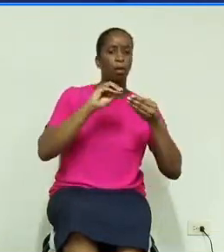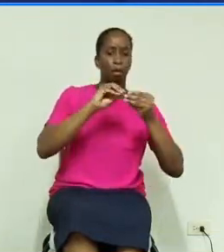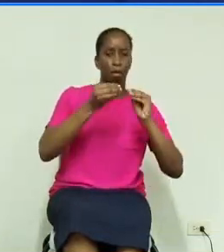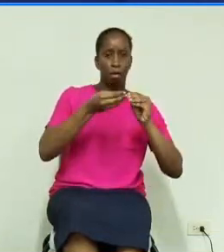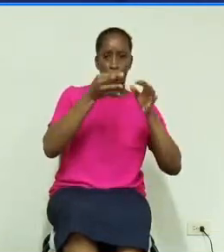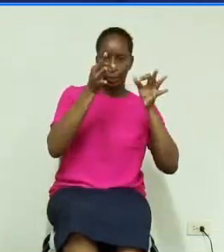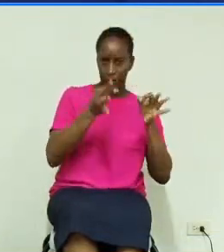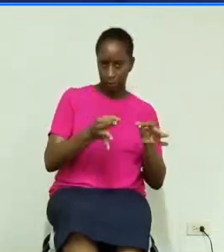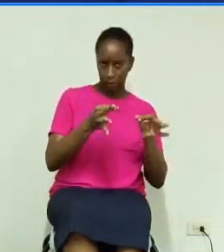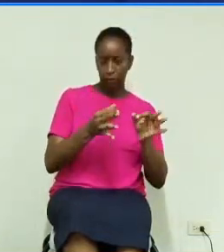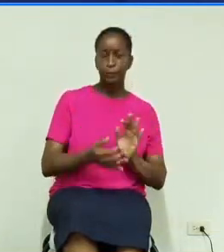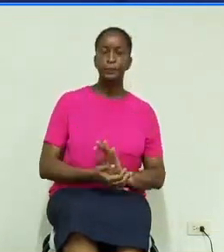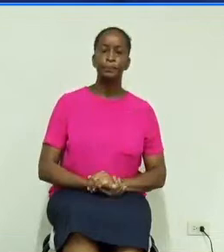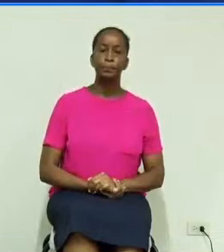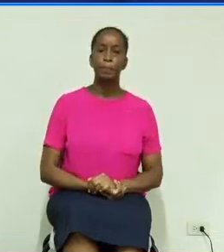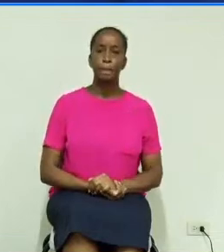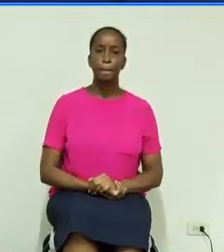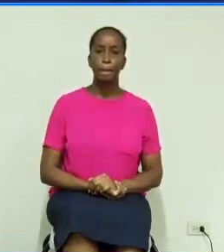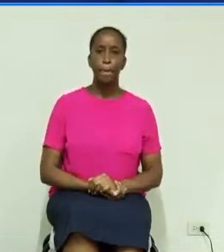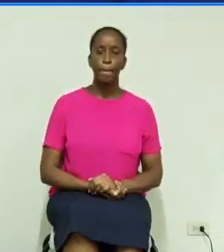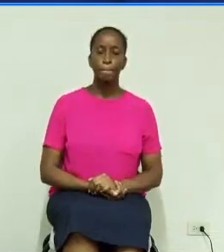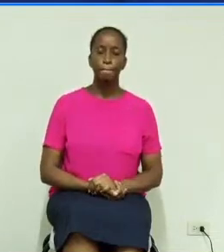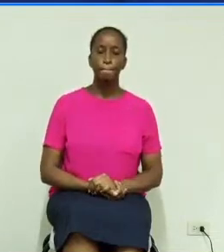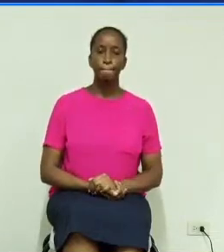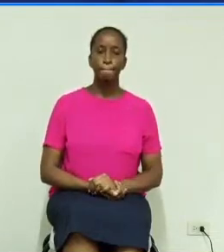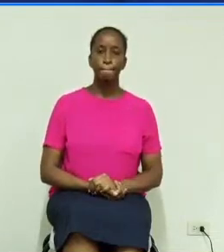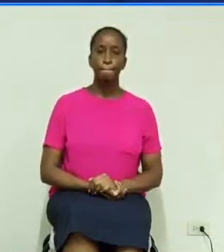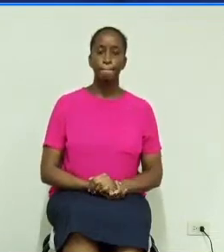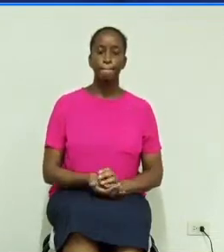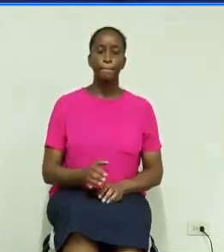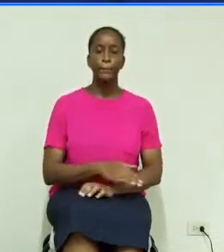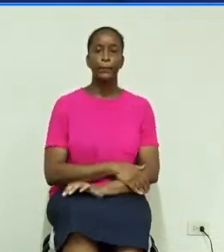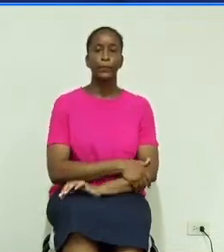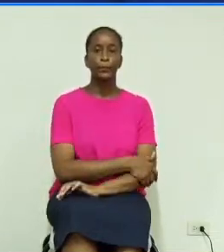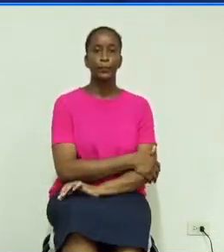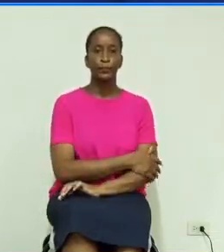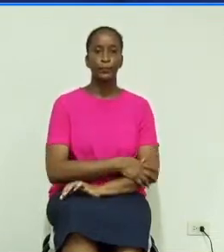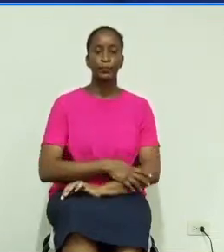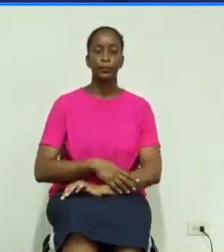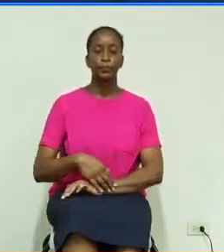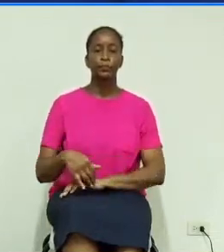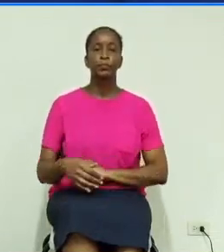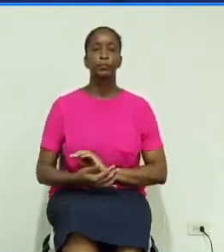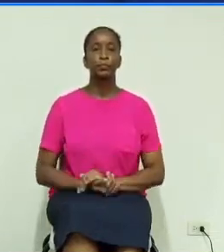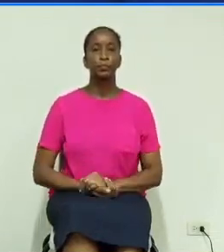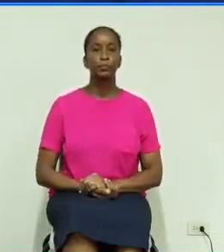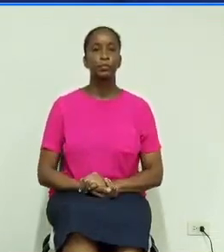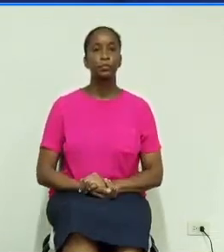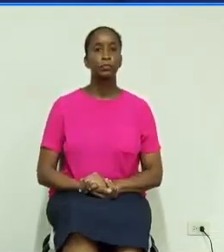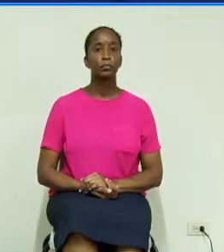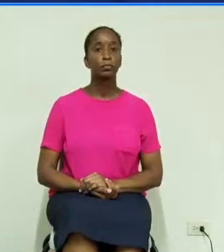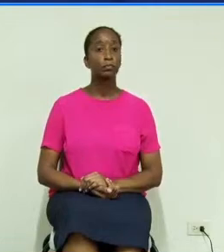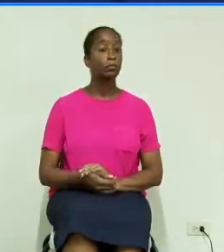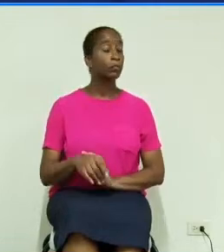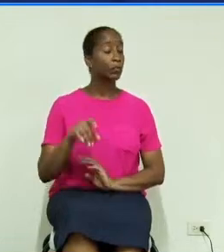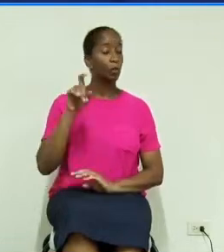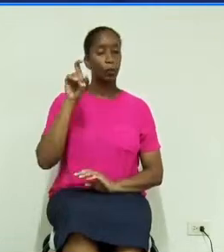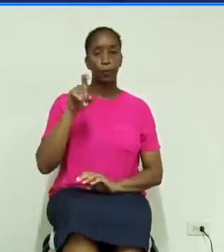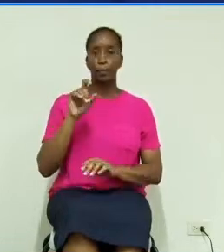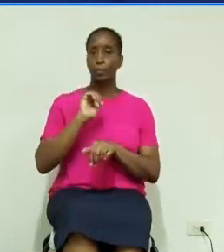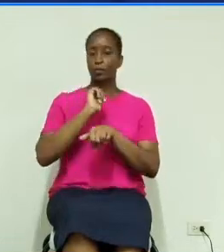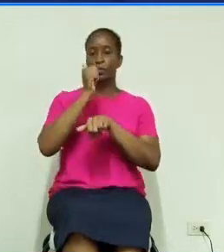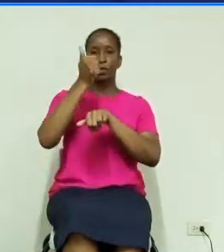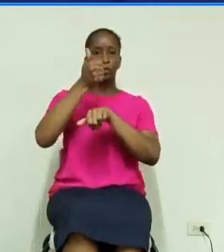developed space, we have to deliberately create opportunities for women